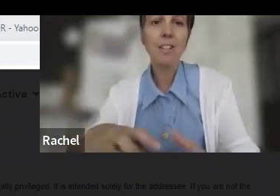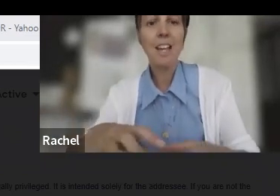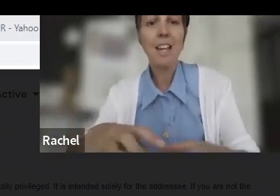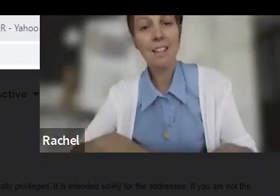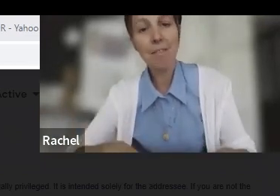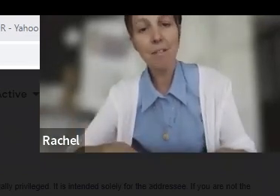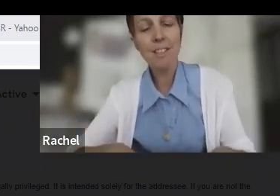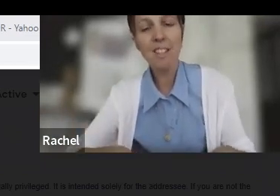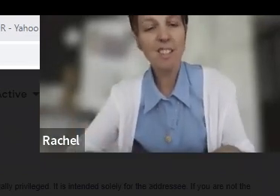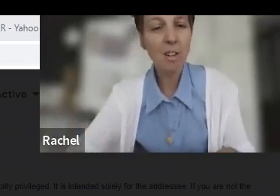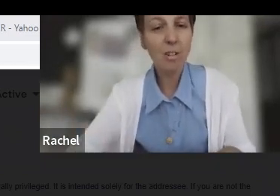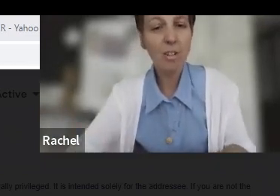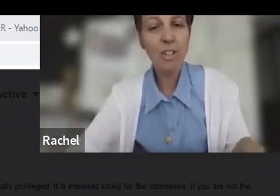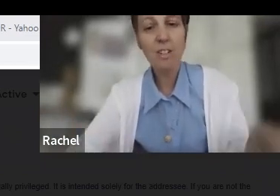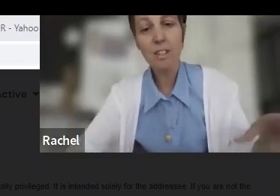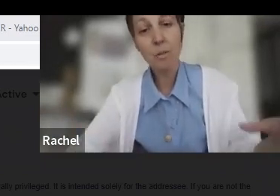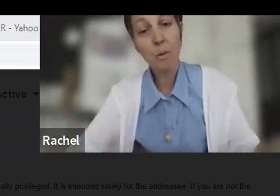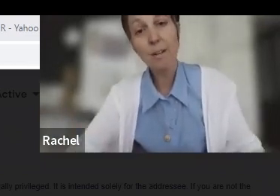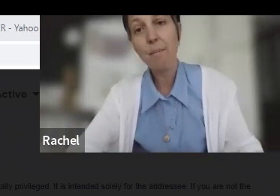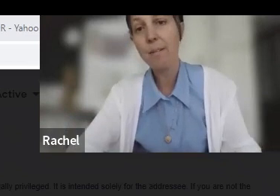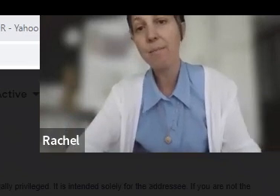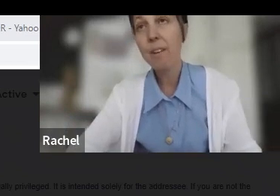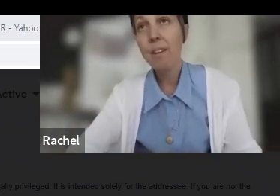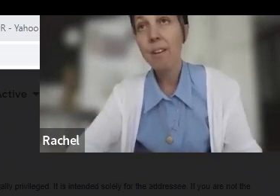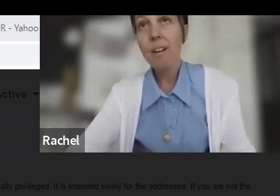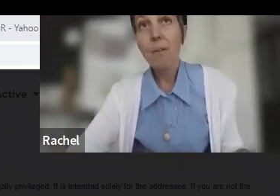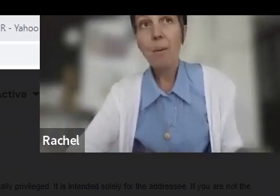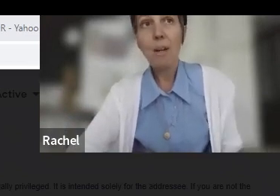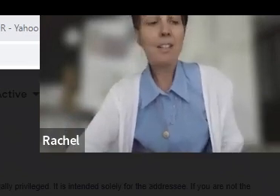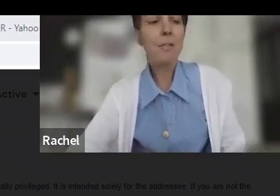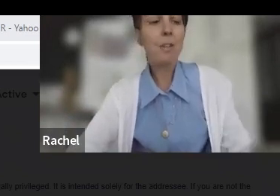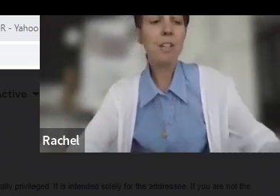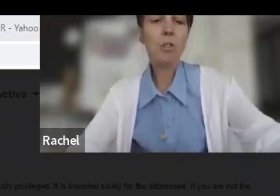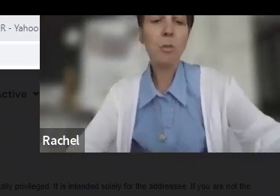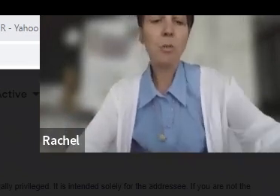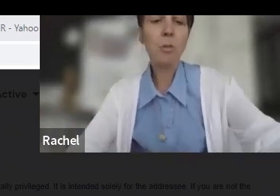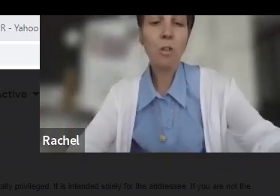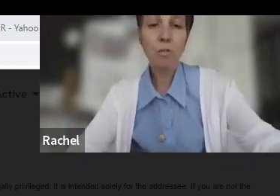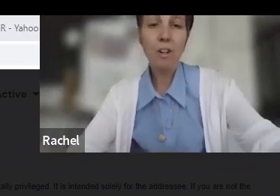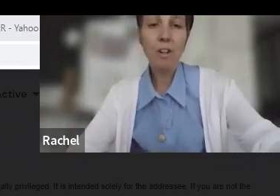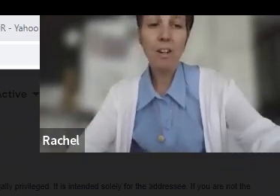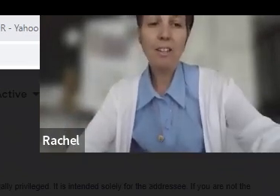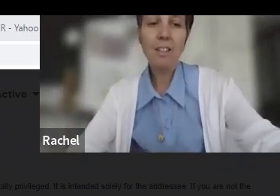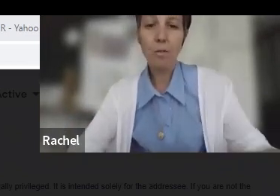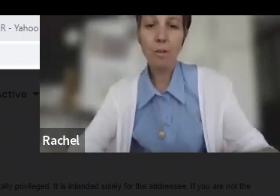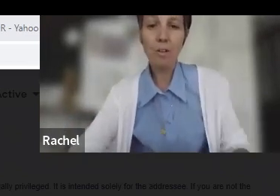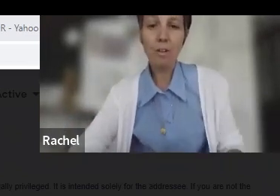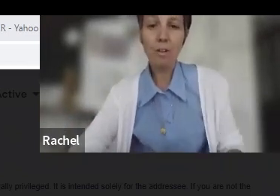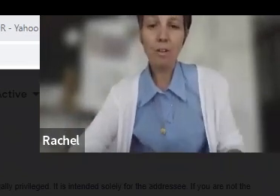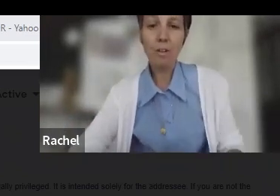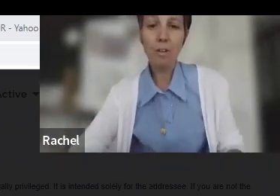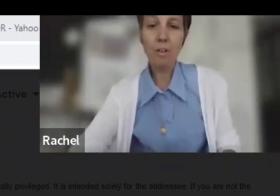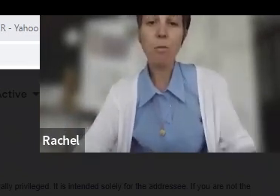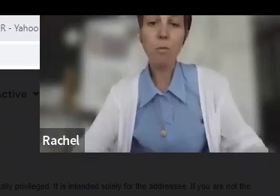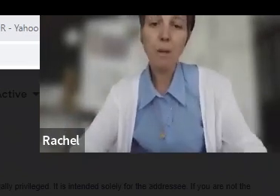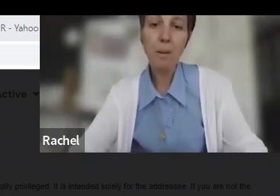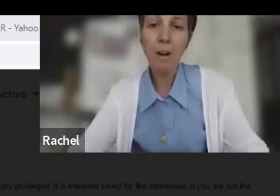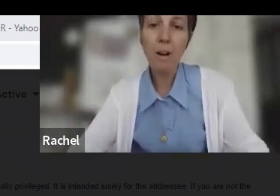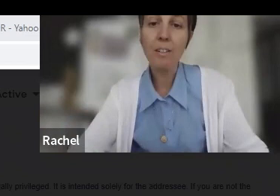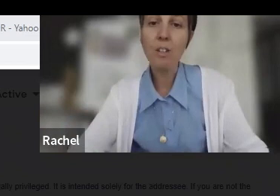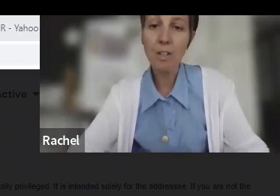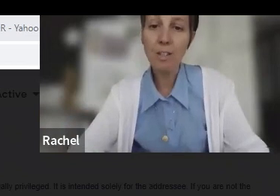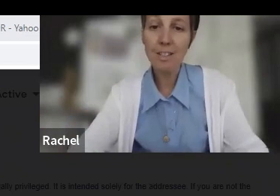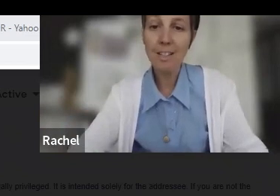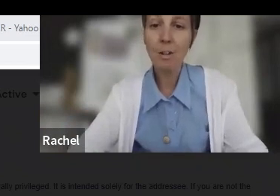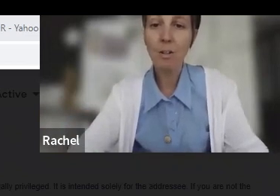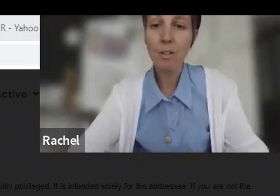more access and different options to engage, to get into psychology, because it's quite well, it's difficult to get onto a doctorate, and this is offering